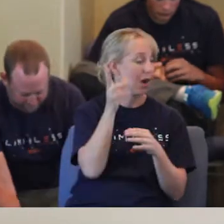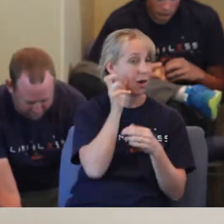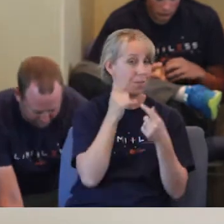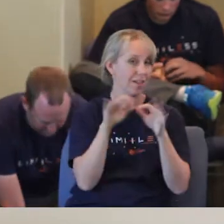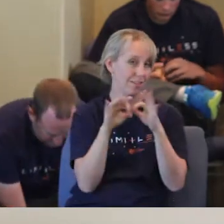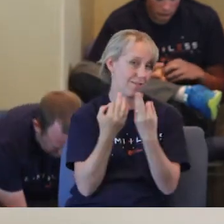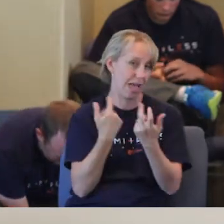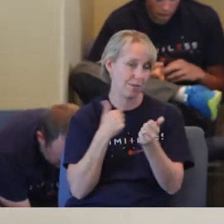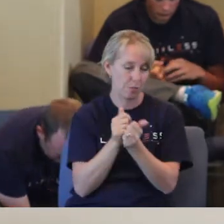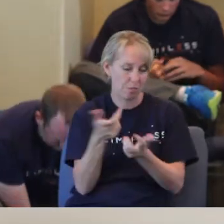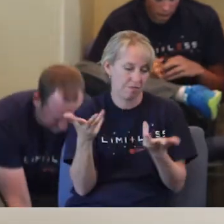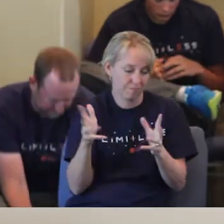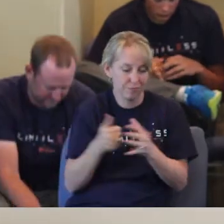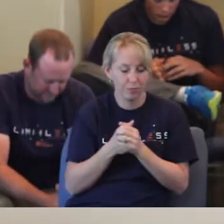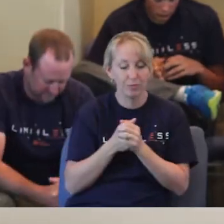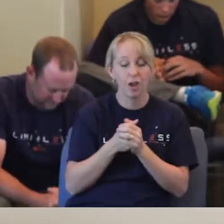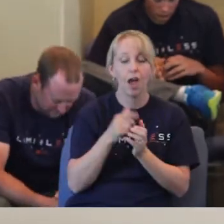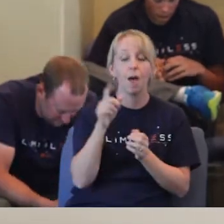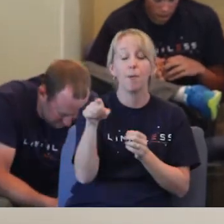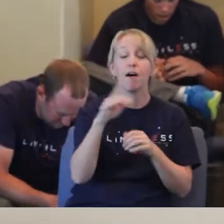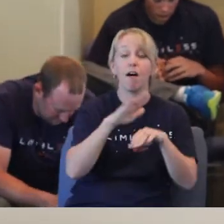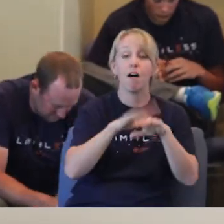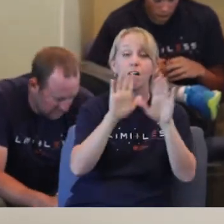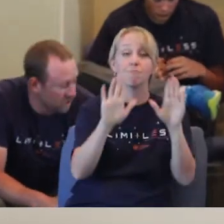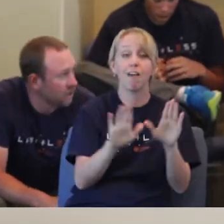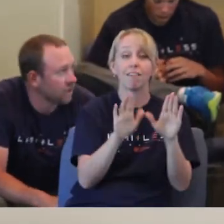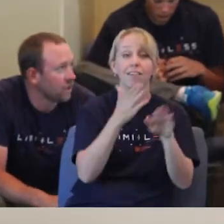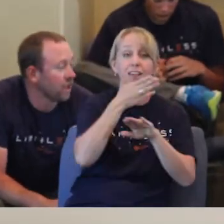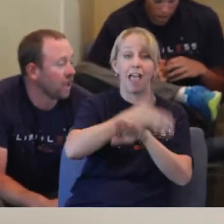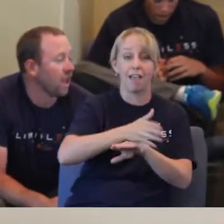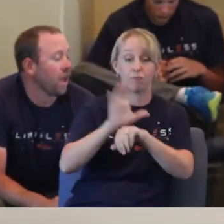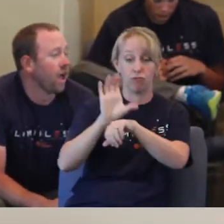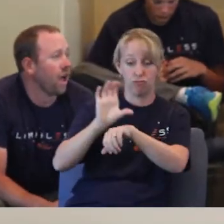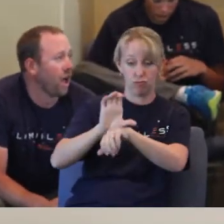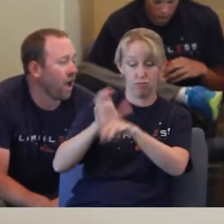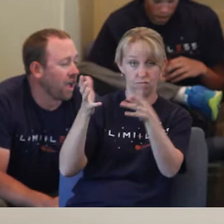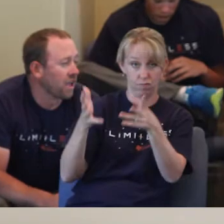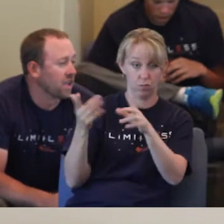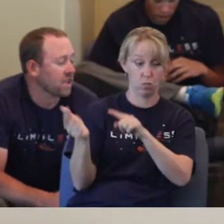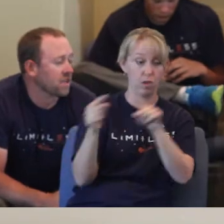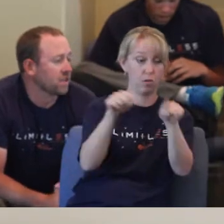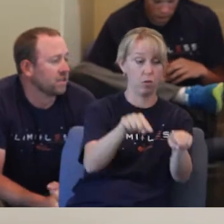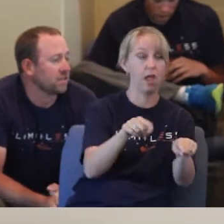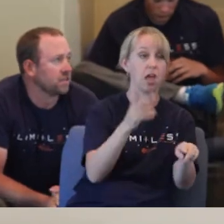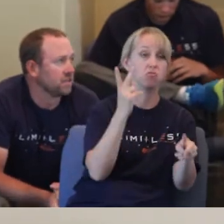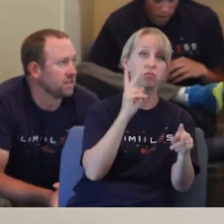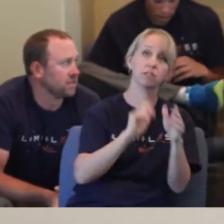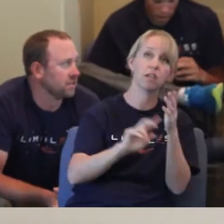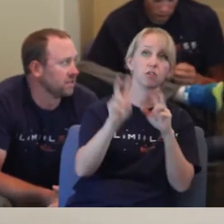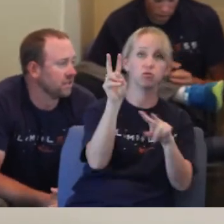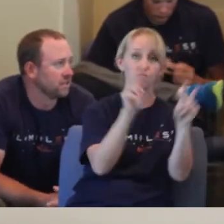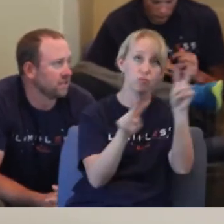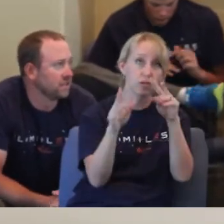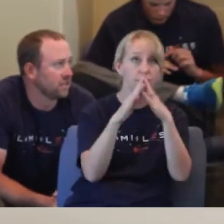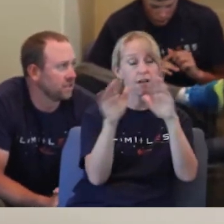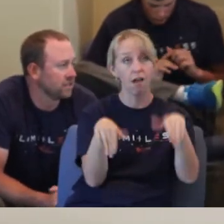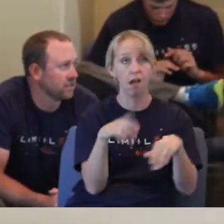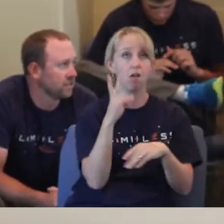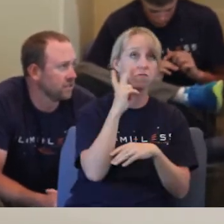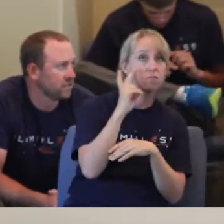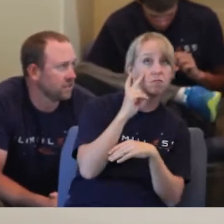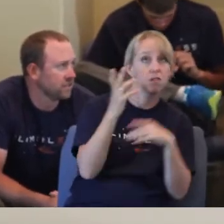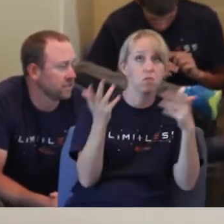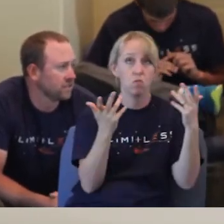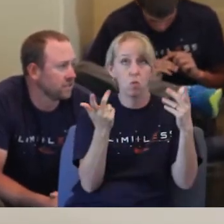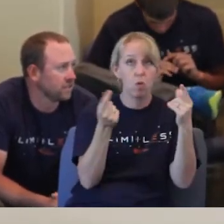with. And on Sunday, after we had our church service, we went to just go and check out the house, see what all it was that we needed